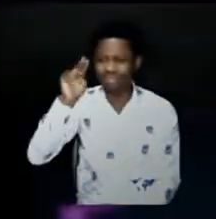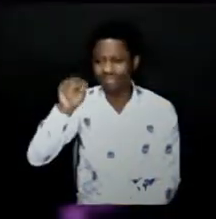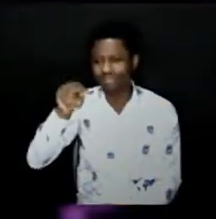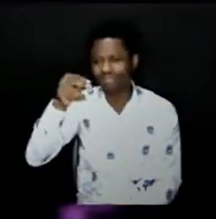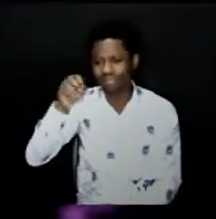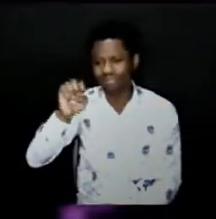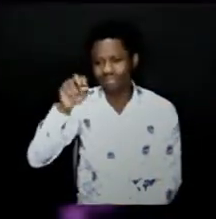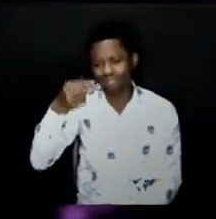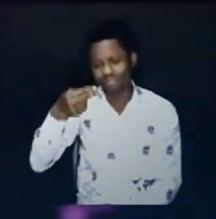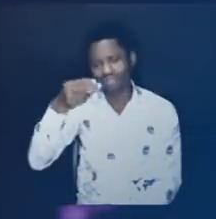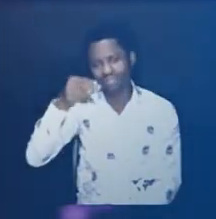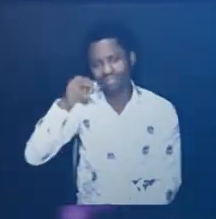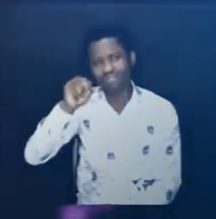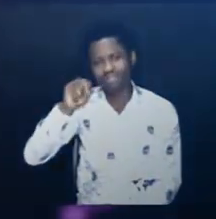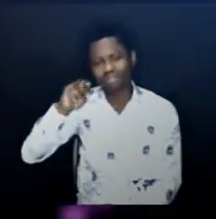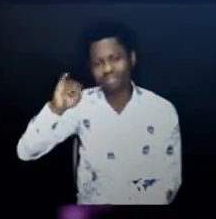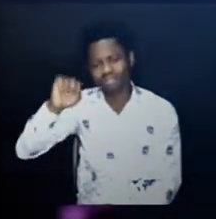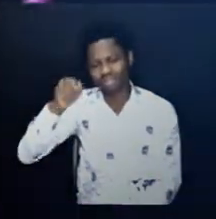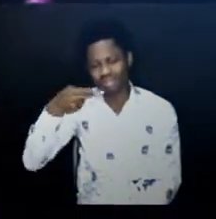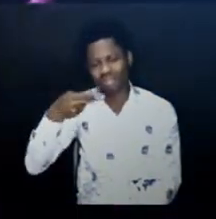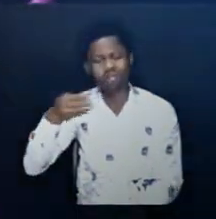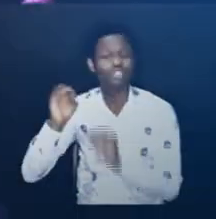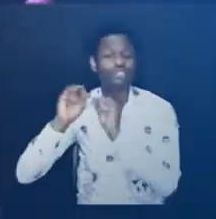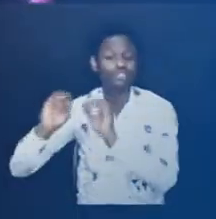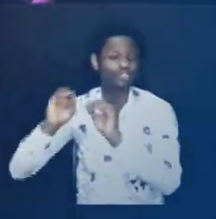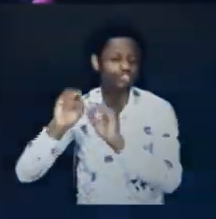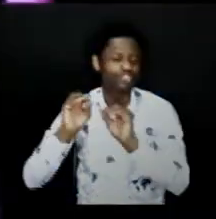Now as Daniel and Nehemiah teaches.